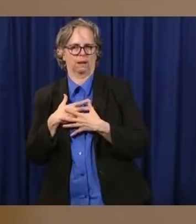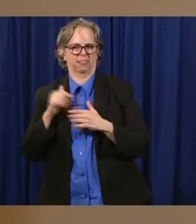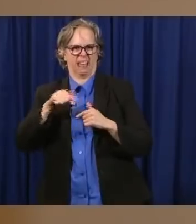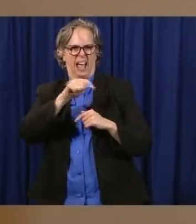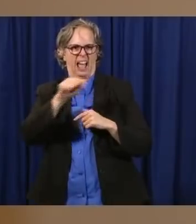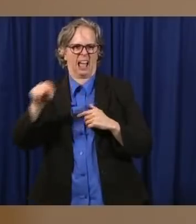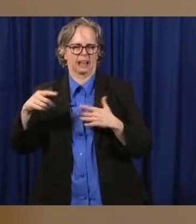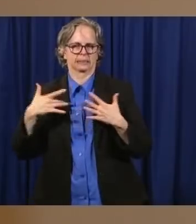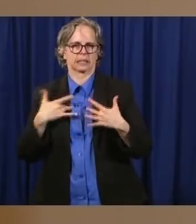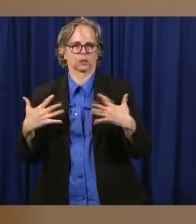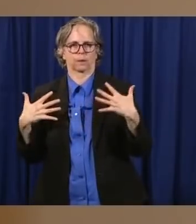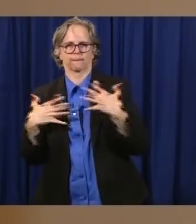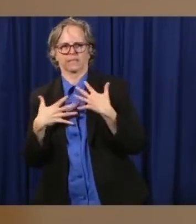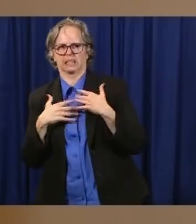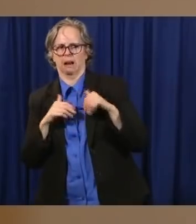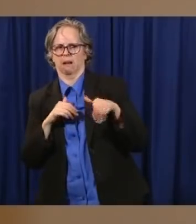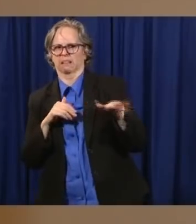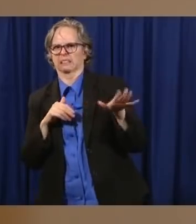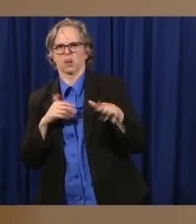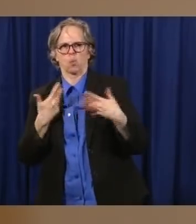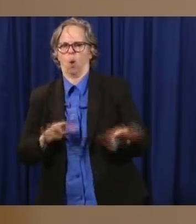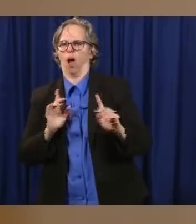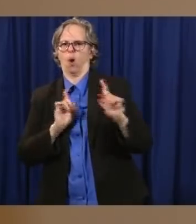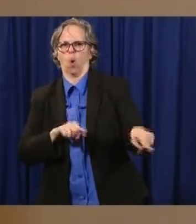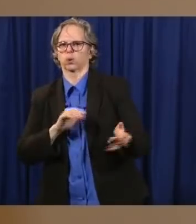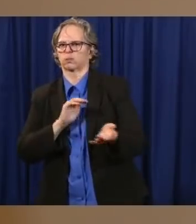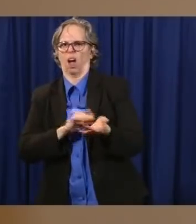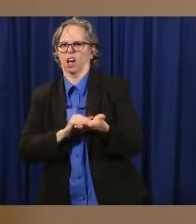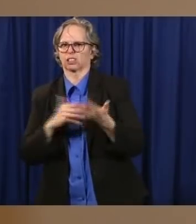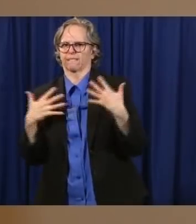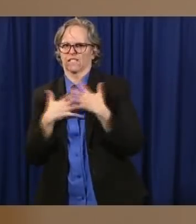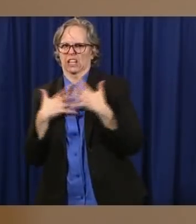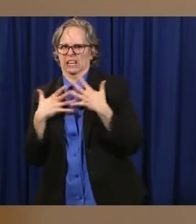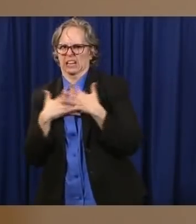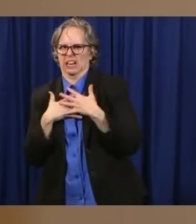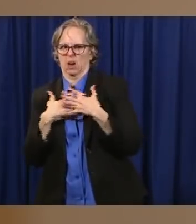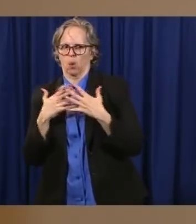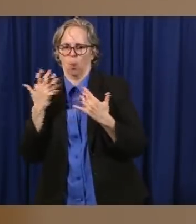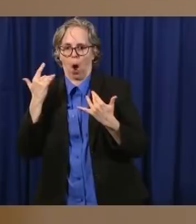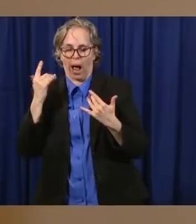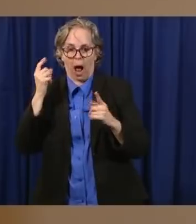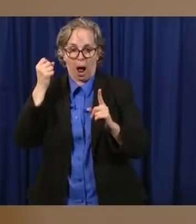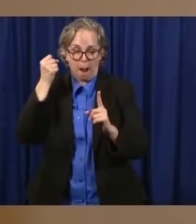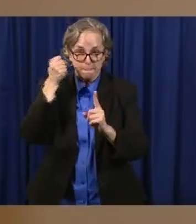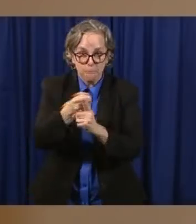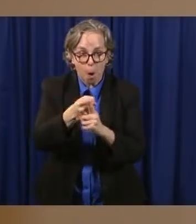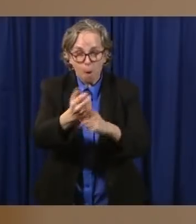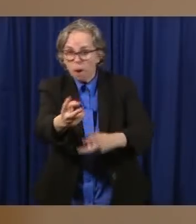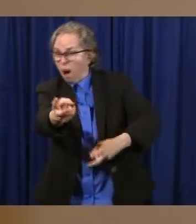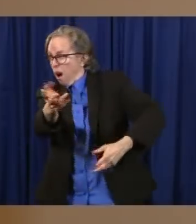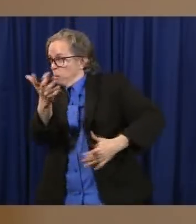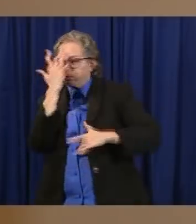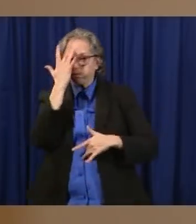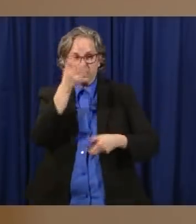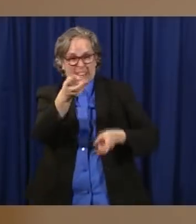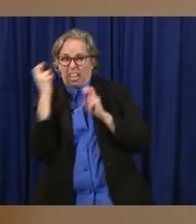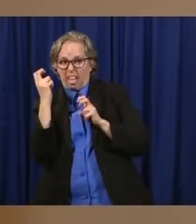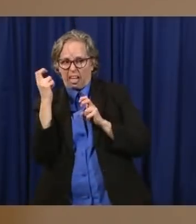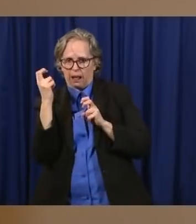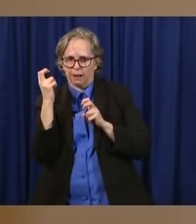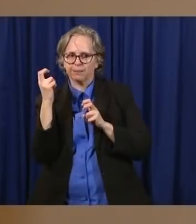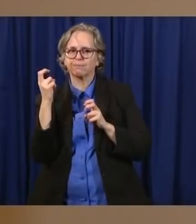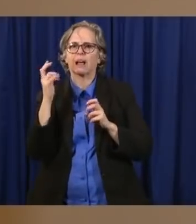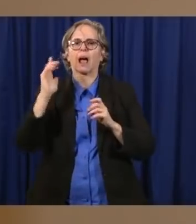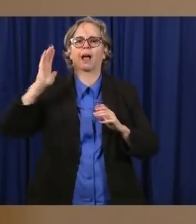they are generally very sick. And then their outcomes obviously are not going to be as optimum